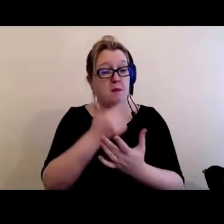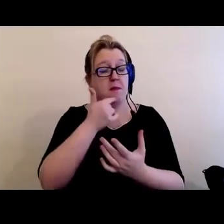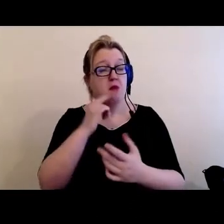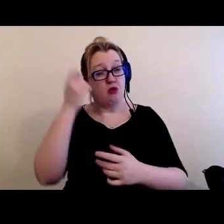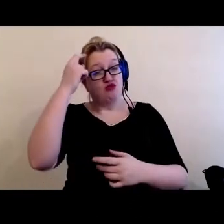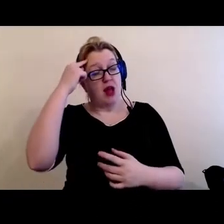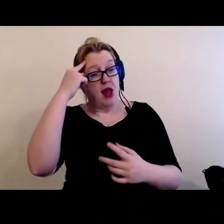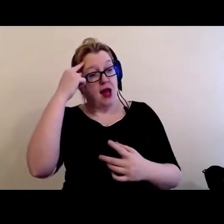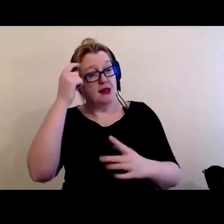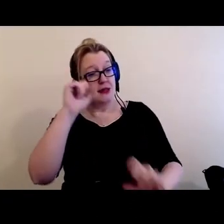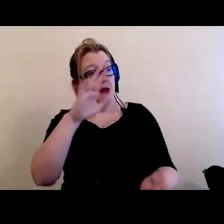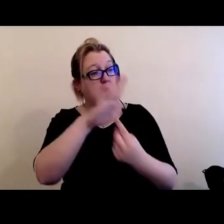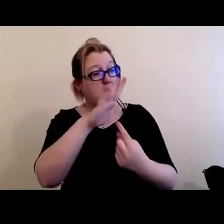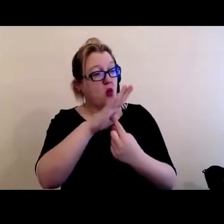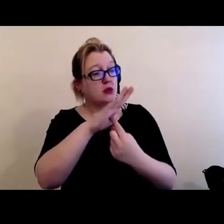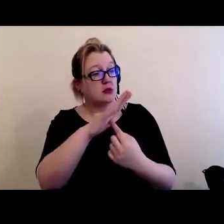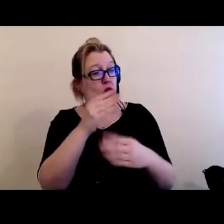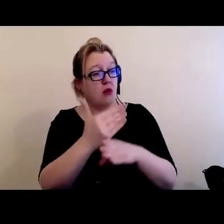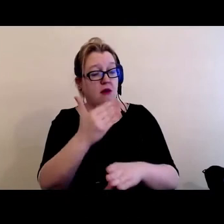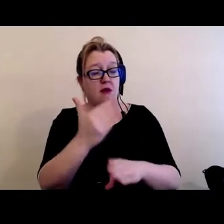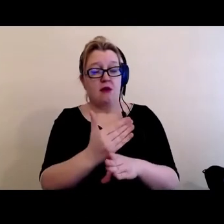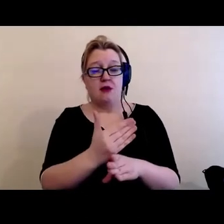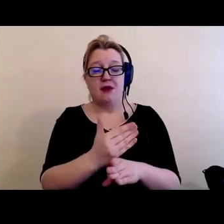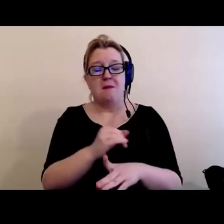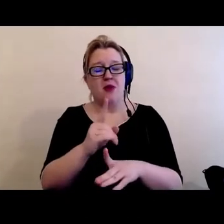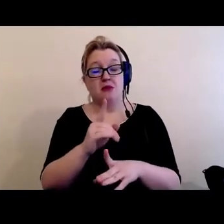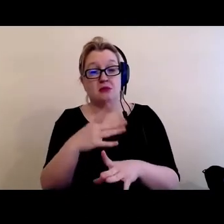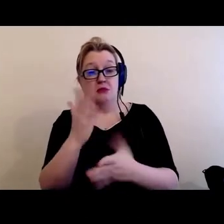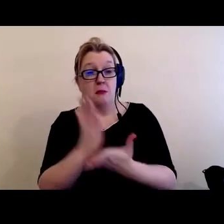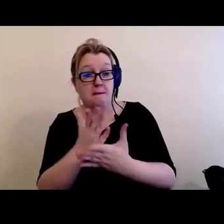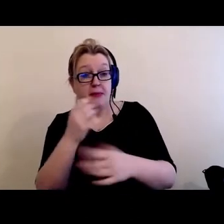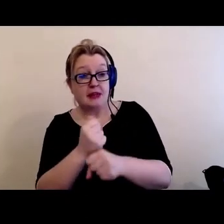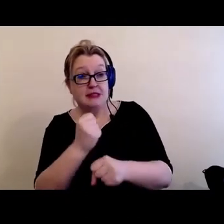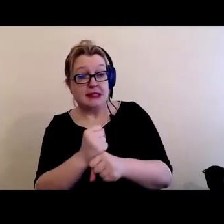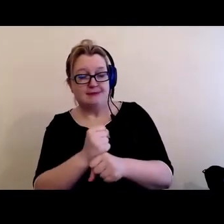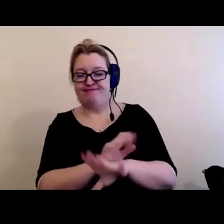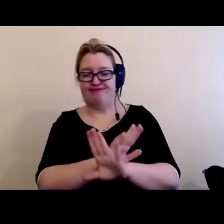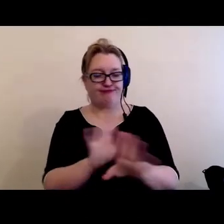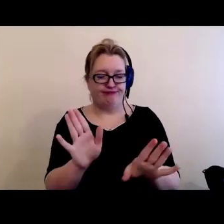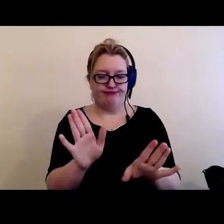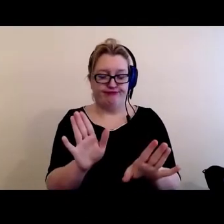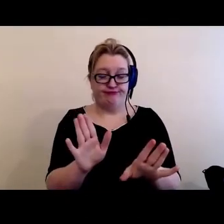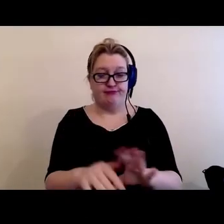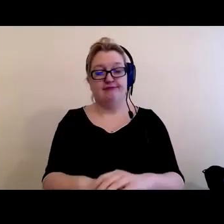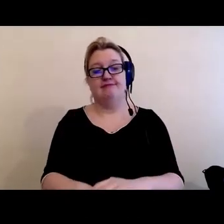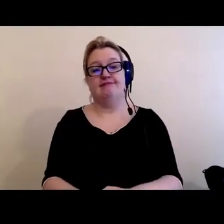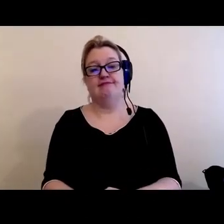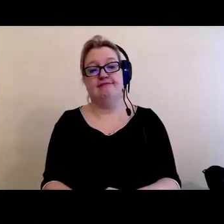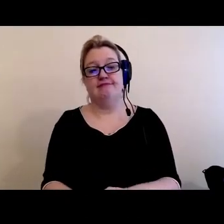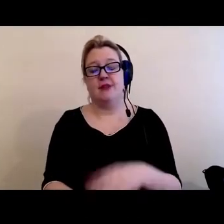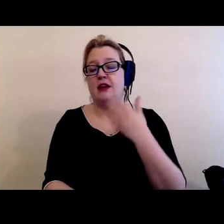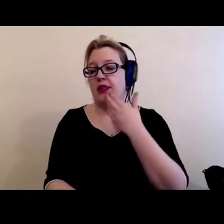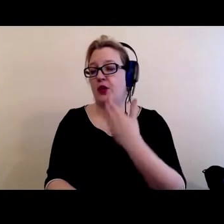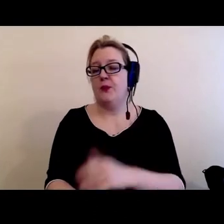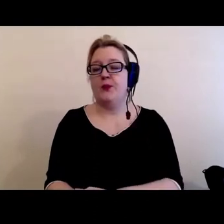think there's potential there, but it's not guaranteed to see that that may be maintained beyond this year. Thanks, Sally.